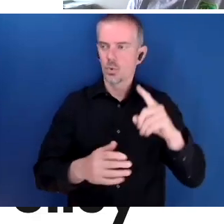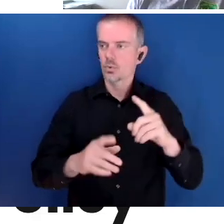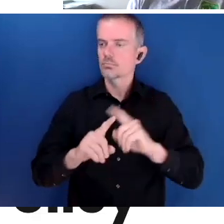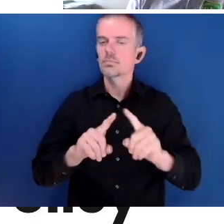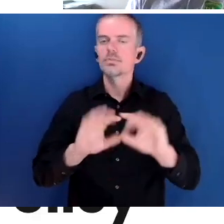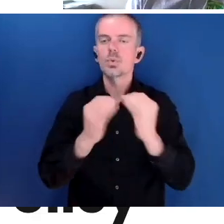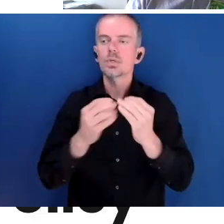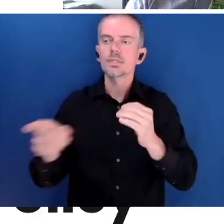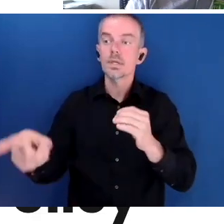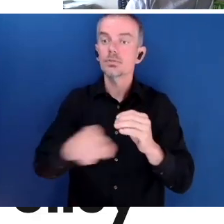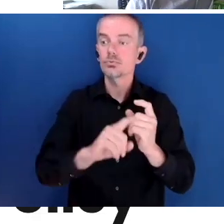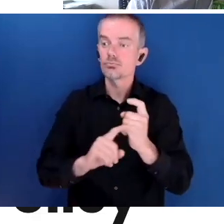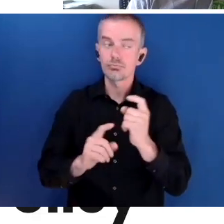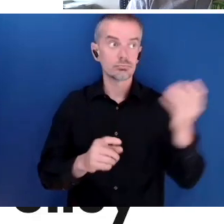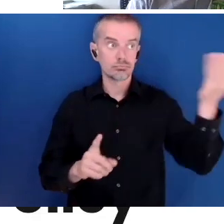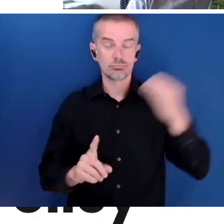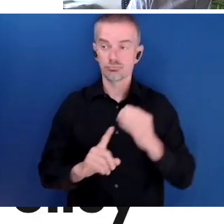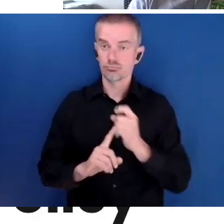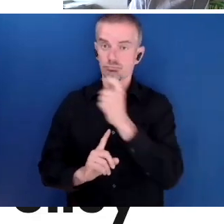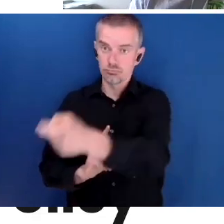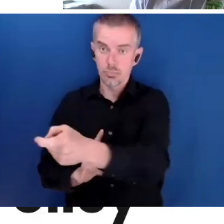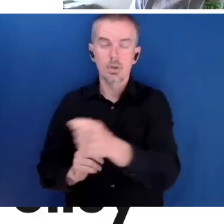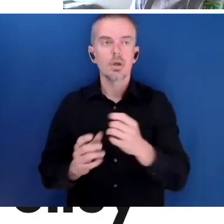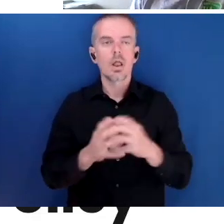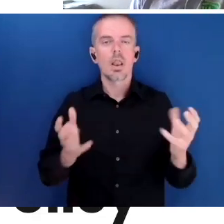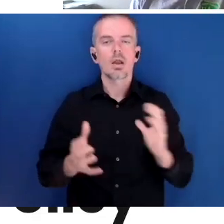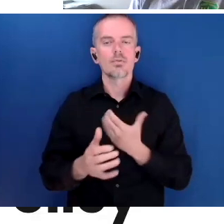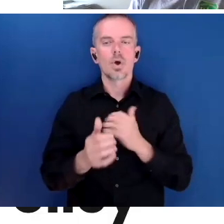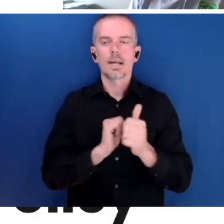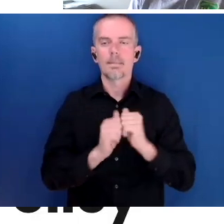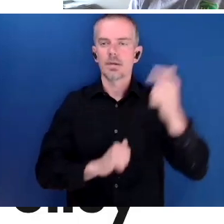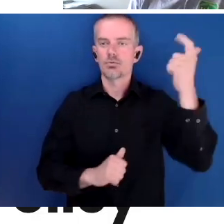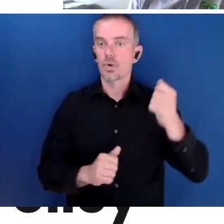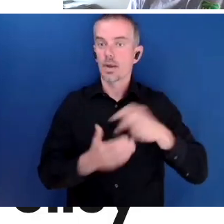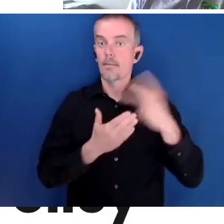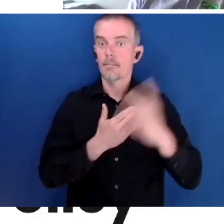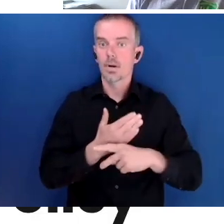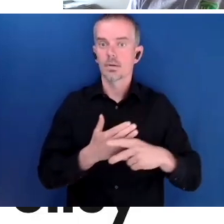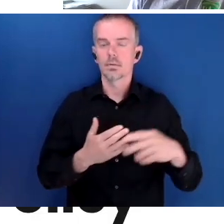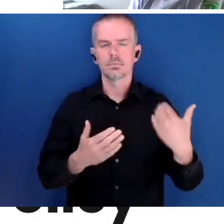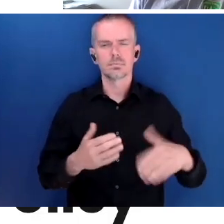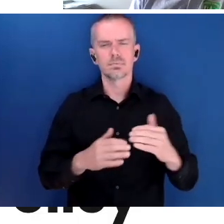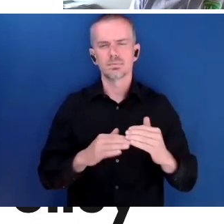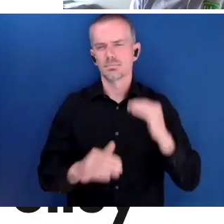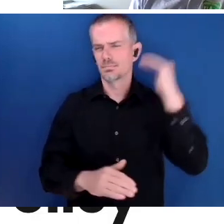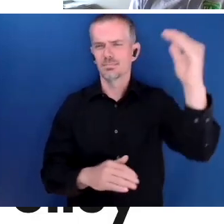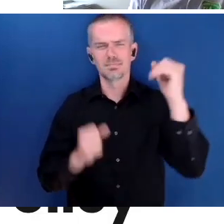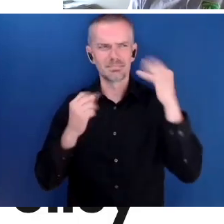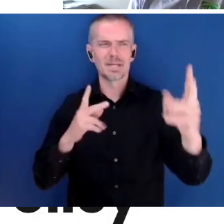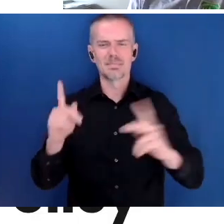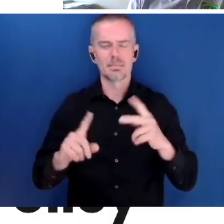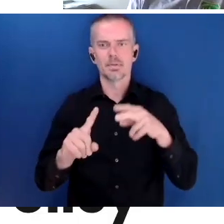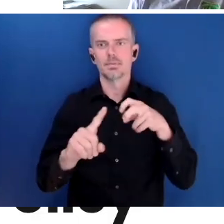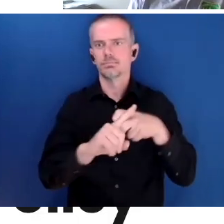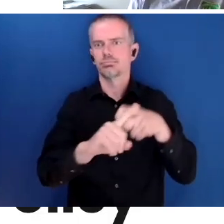or communities, a lot of our competitive grant programs are highly oversubscribed. So when we have a